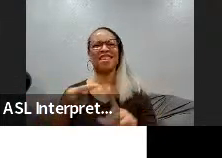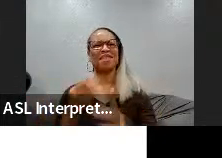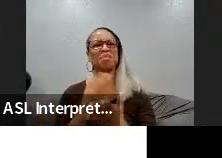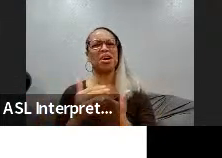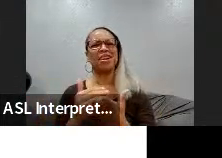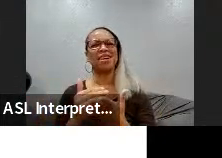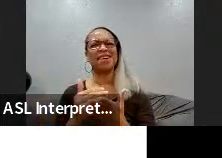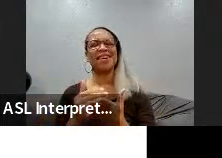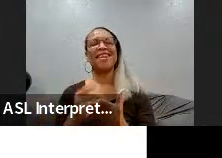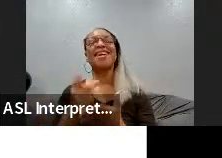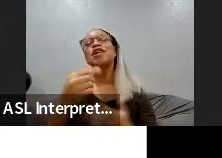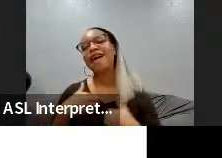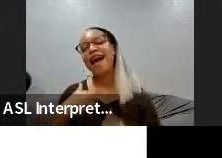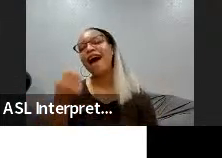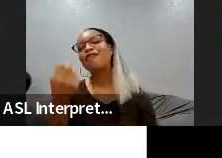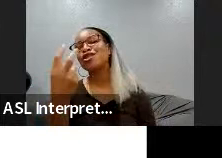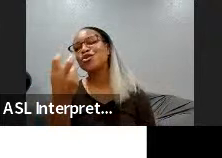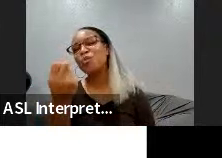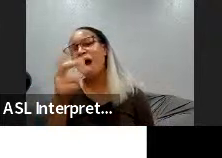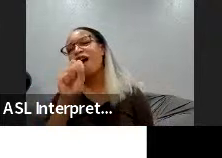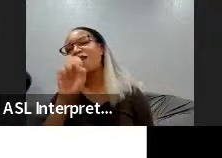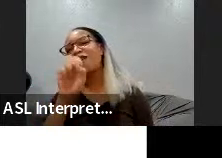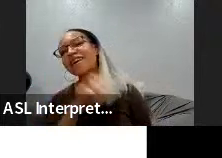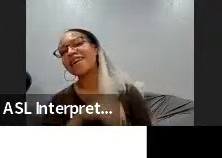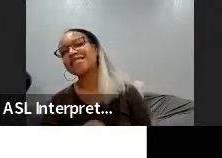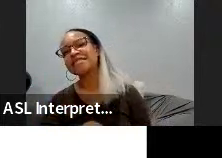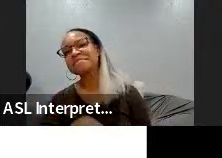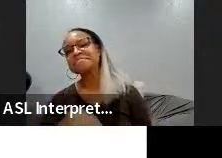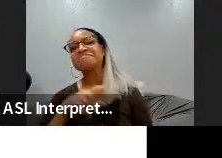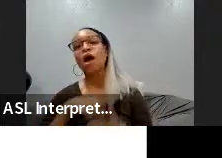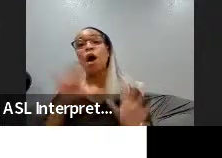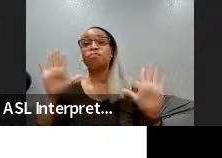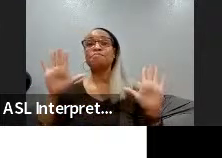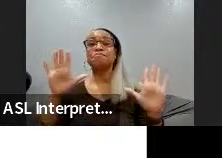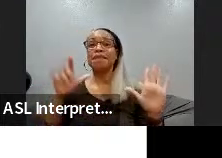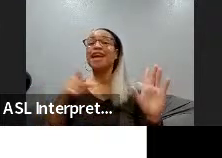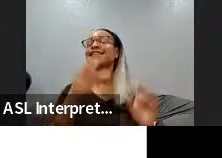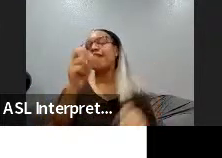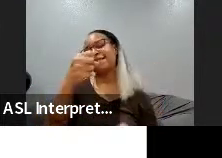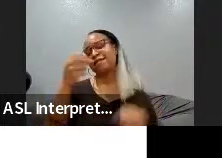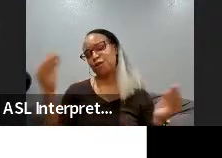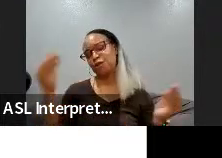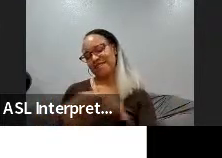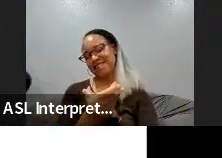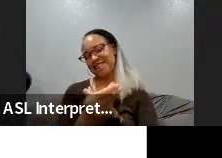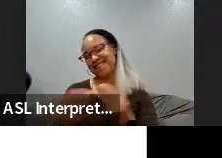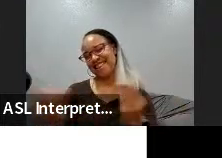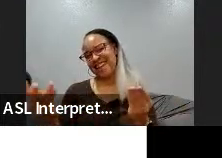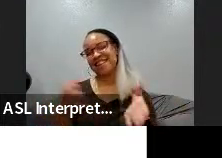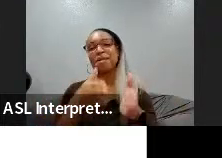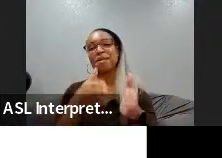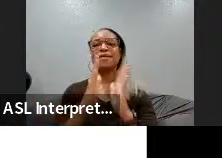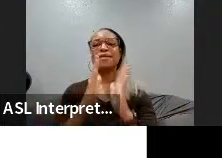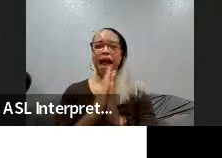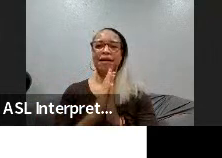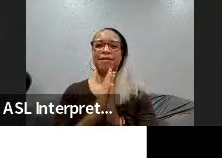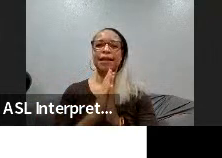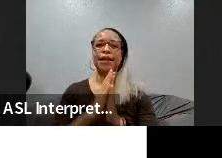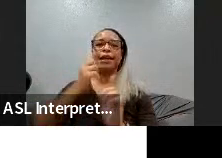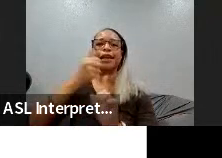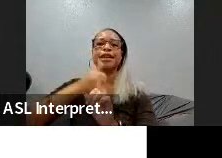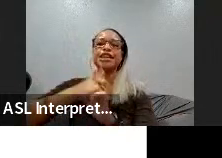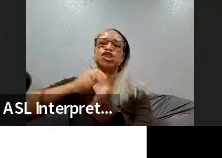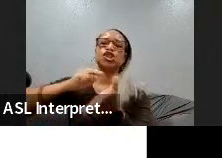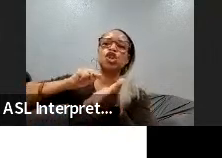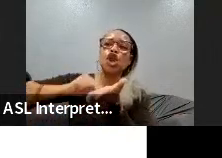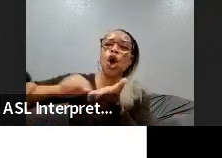No, you've got about 12 seconds, and I think folks will come back in. Oh, you may facilitate it if you'd like. It's asking each note taker just to report out really